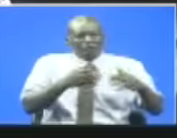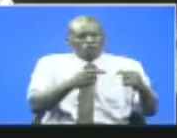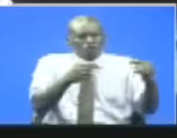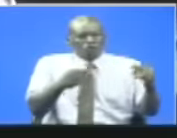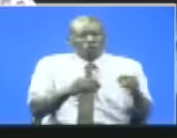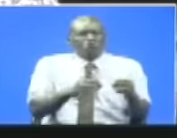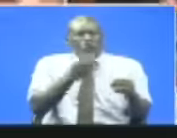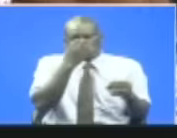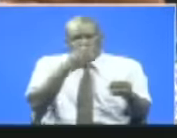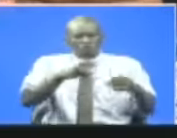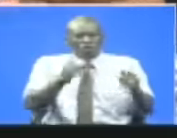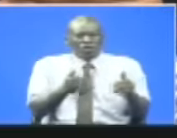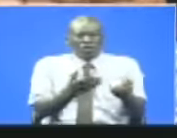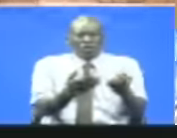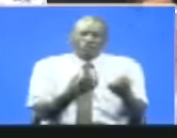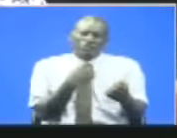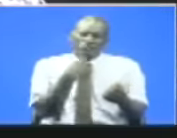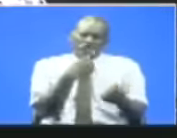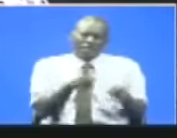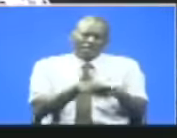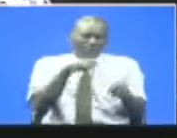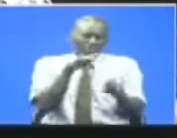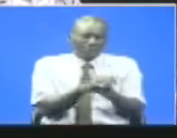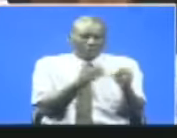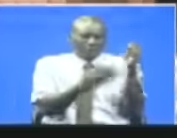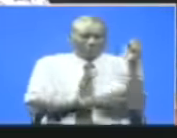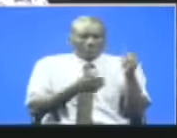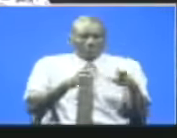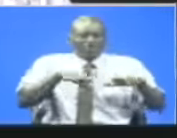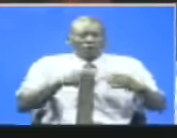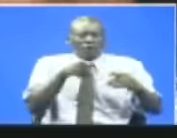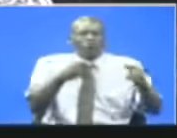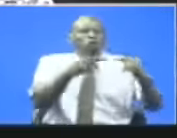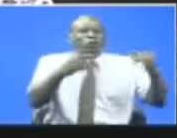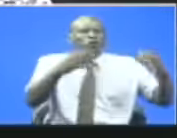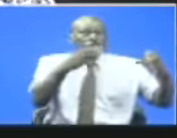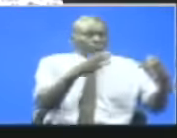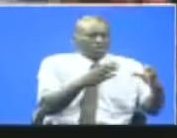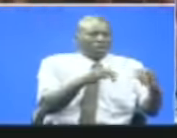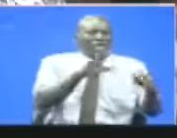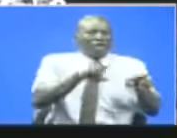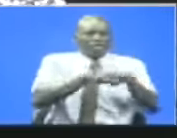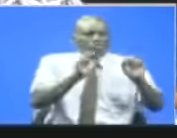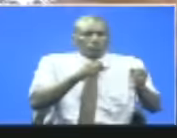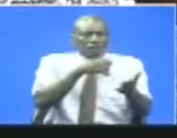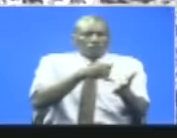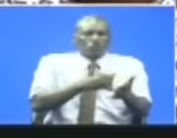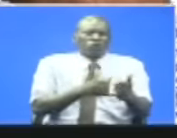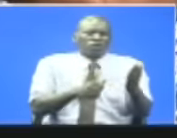order. You need to say as many bad things about your opponent as possible, including calling